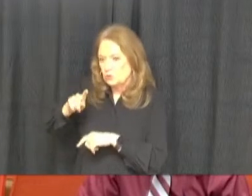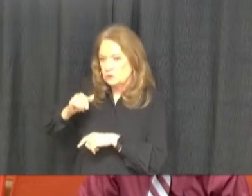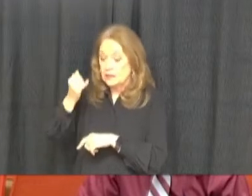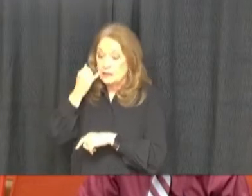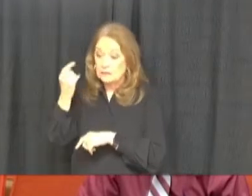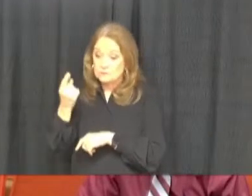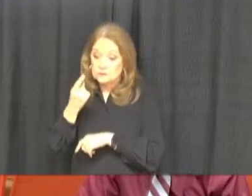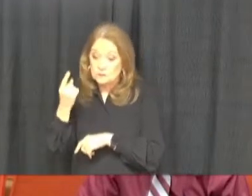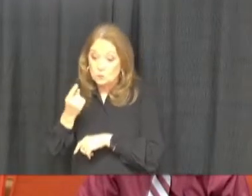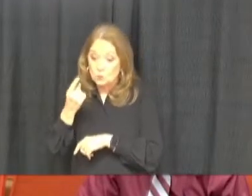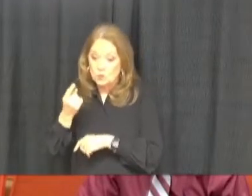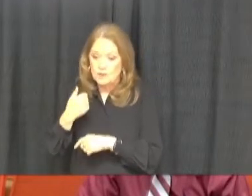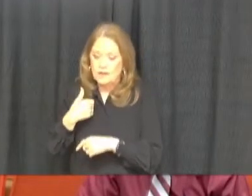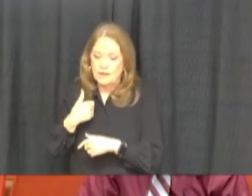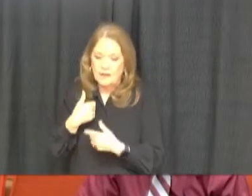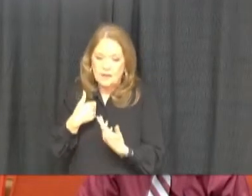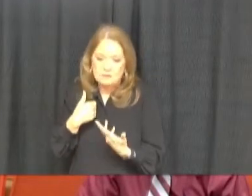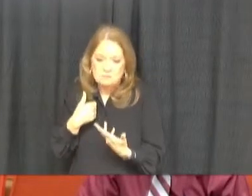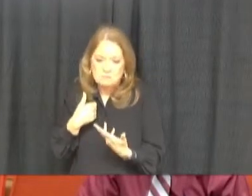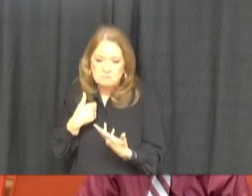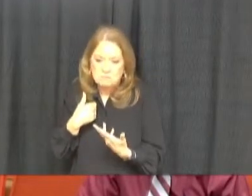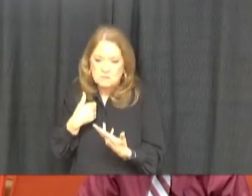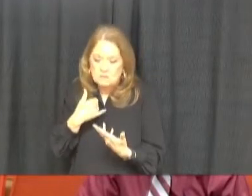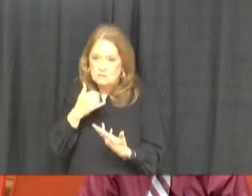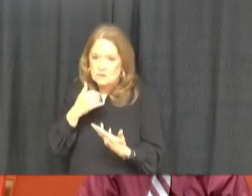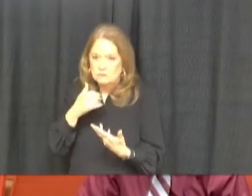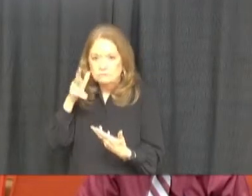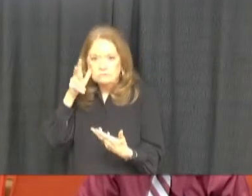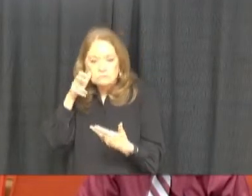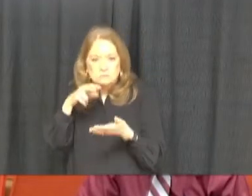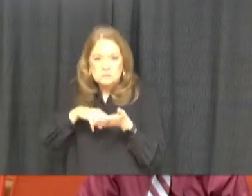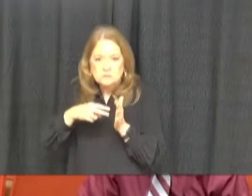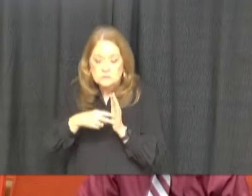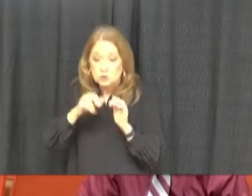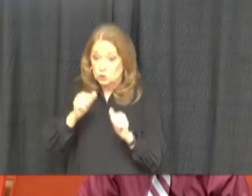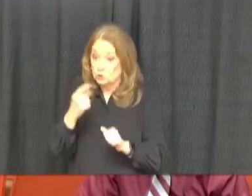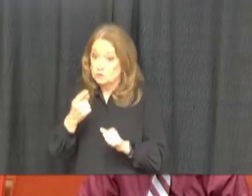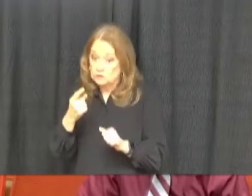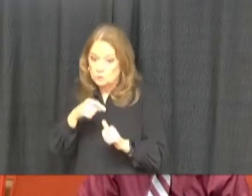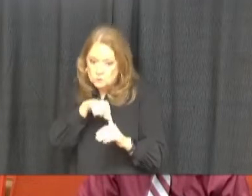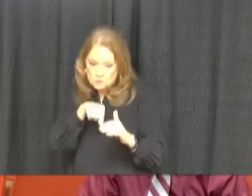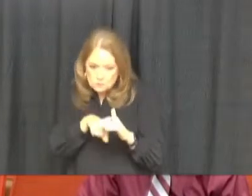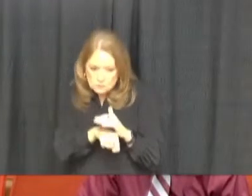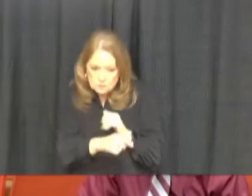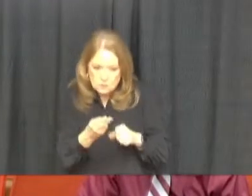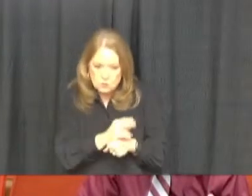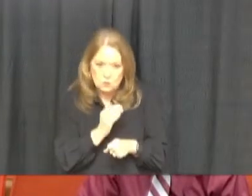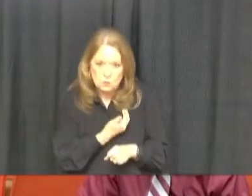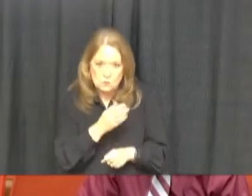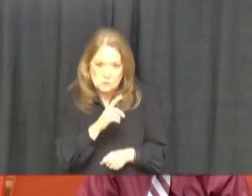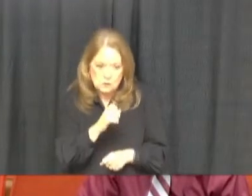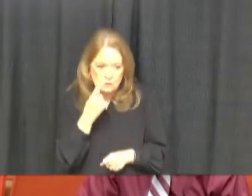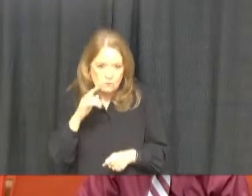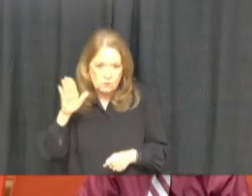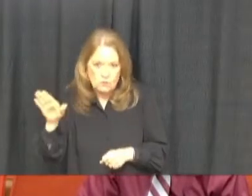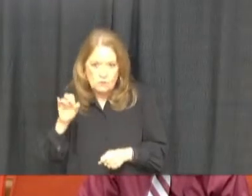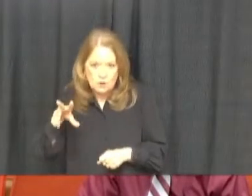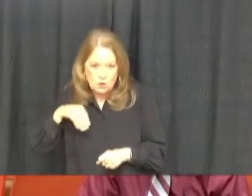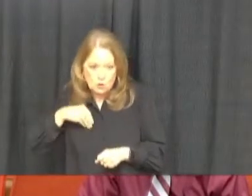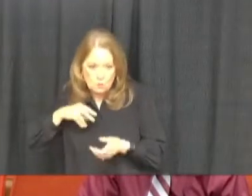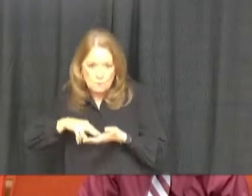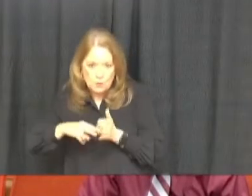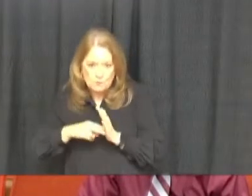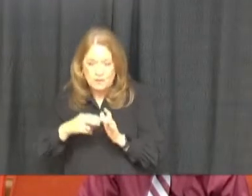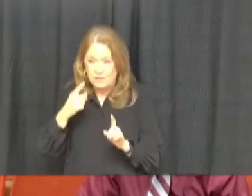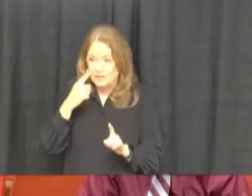someone, had malintentions, could someone get in there and use our data for their own purpose? I think someone